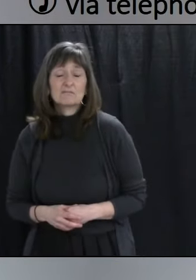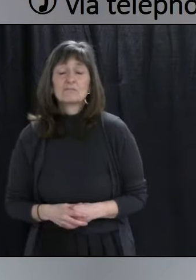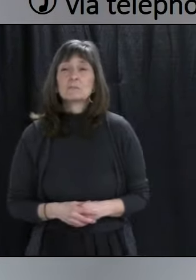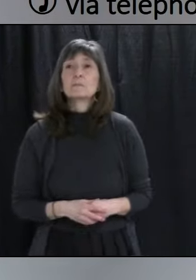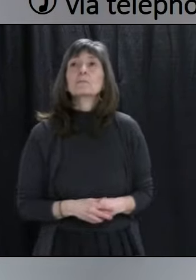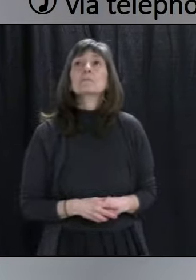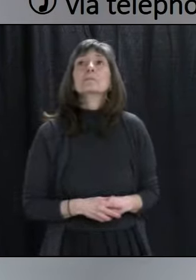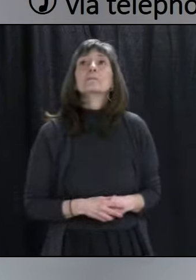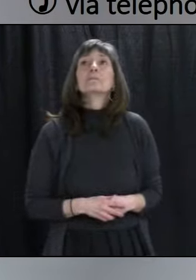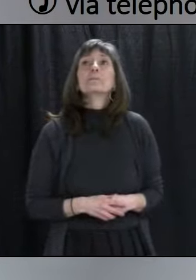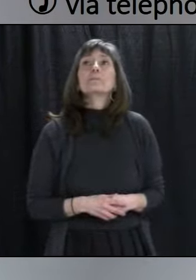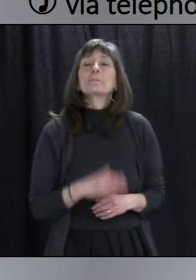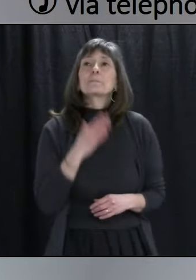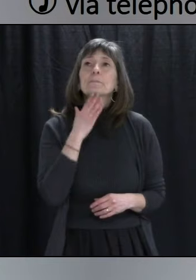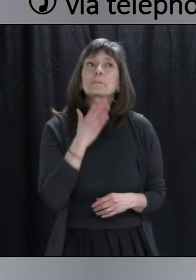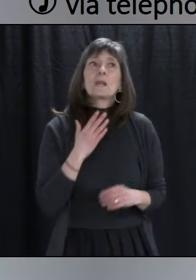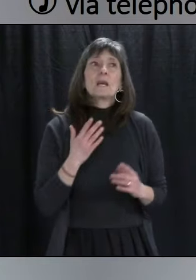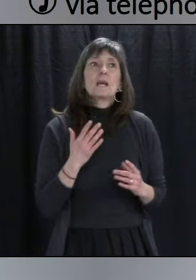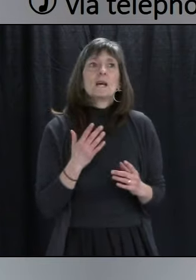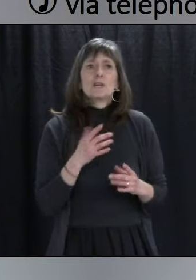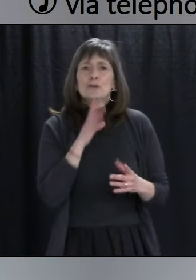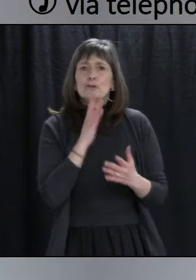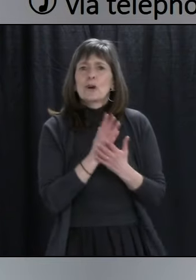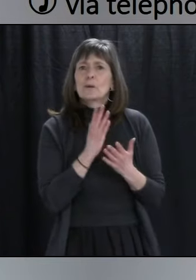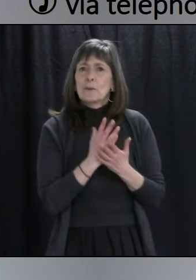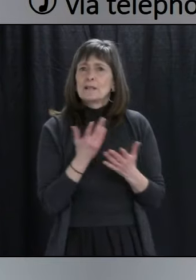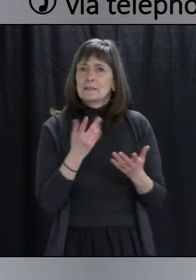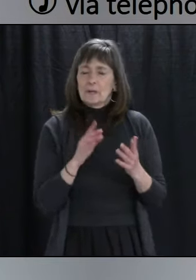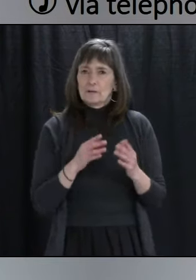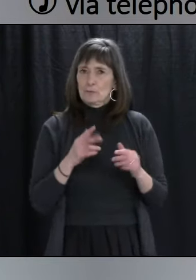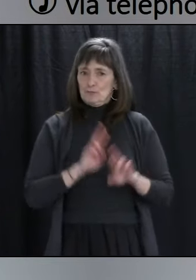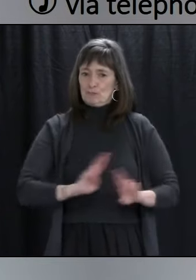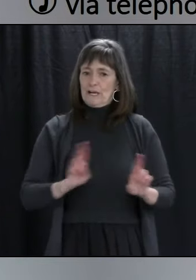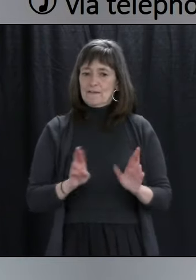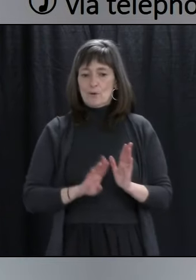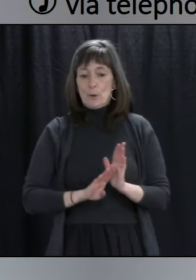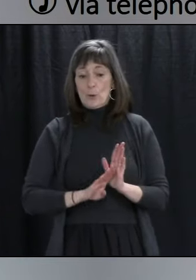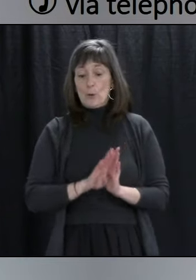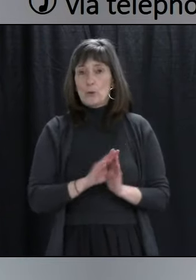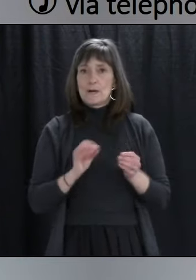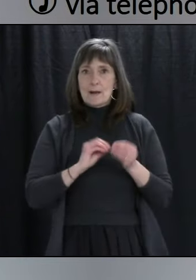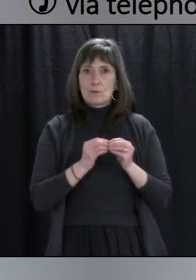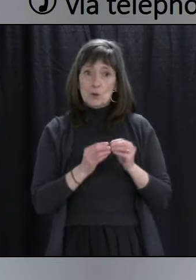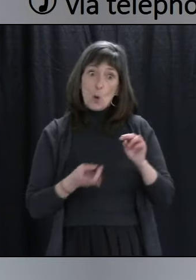spoken heavily about a peak, about a surge, preparing for this. Do we have